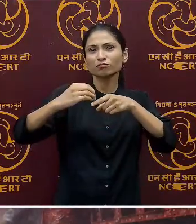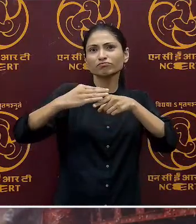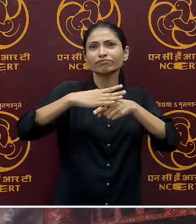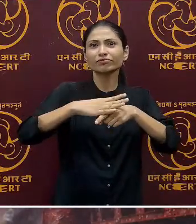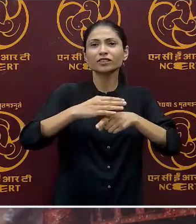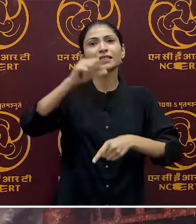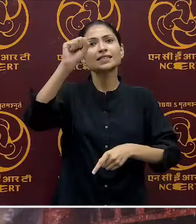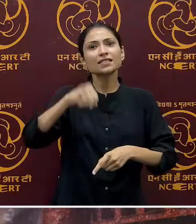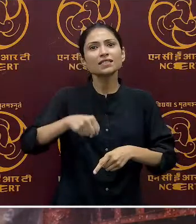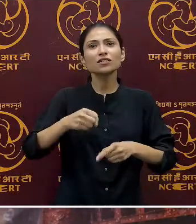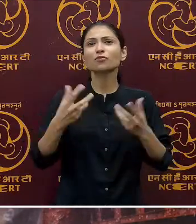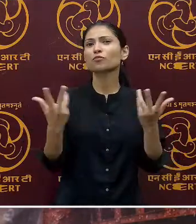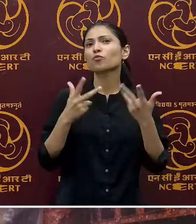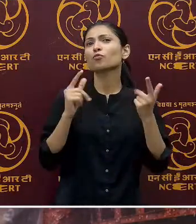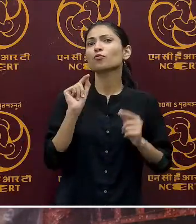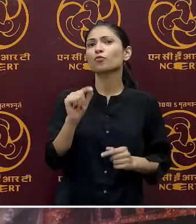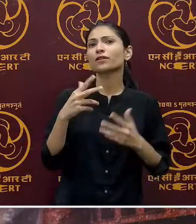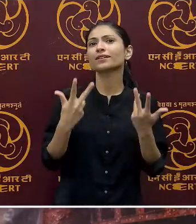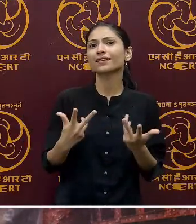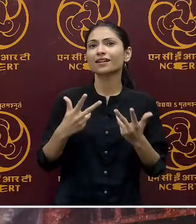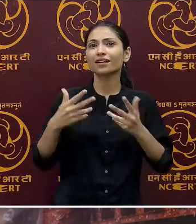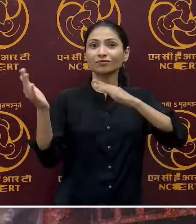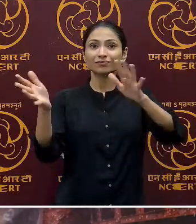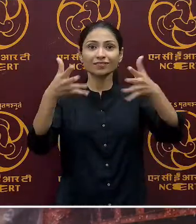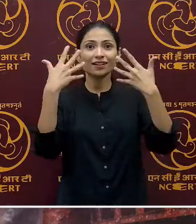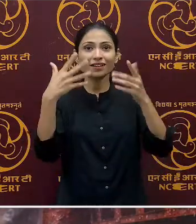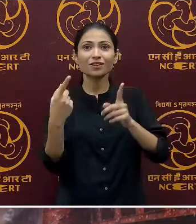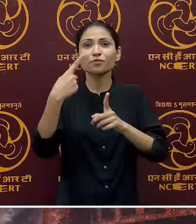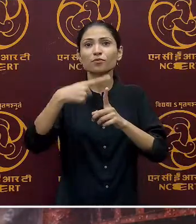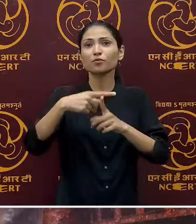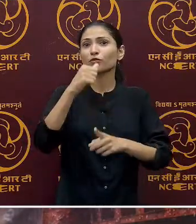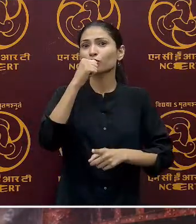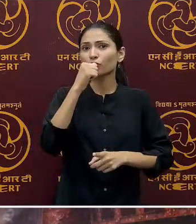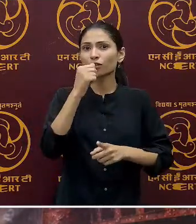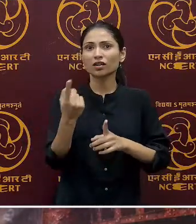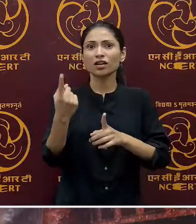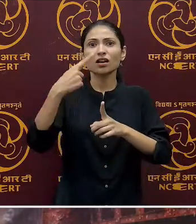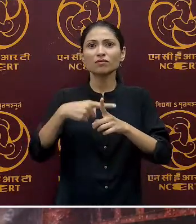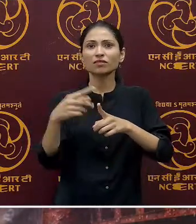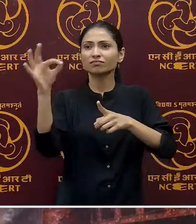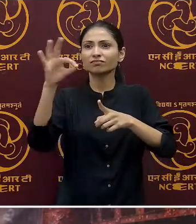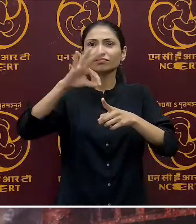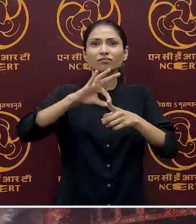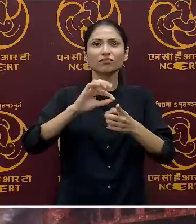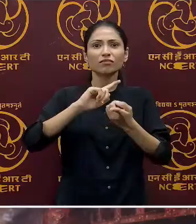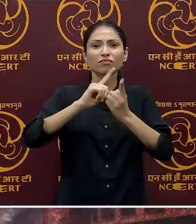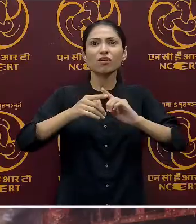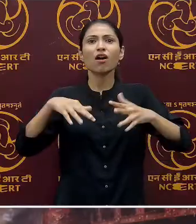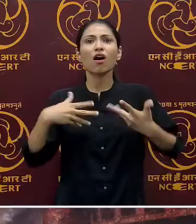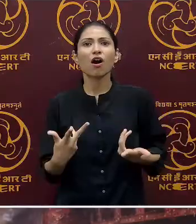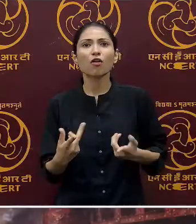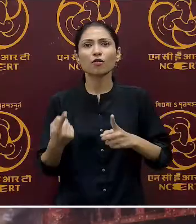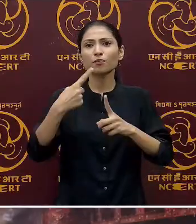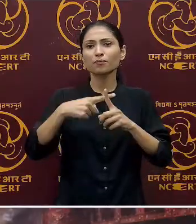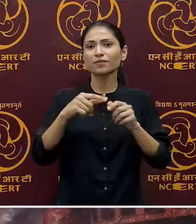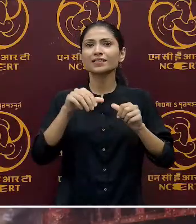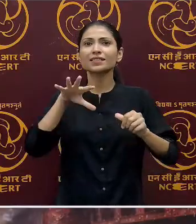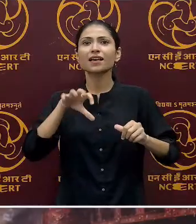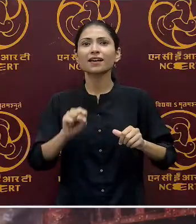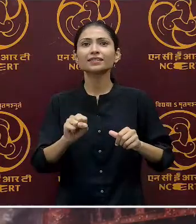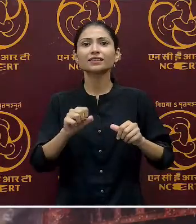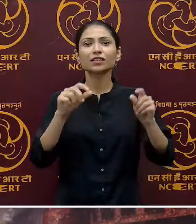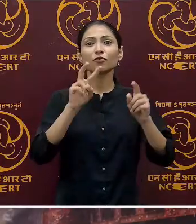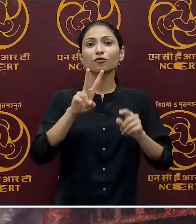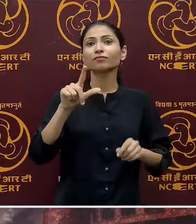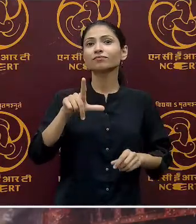water? And what is the simulation all about? How are we going to access virtual labs? From where we can access it? There are a lot